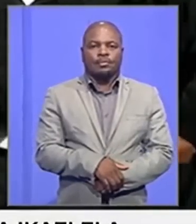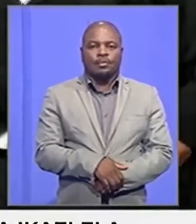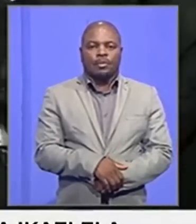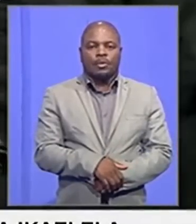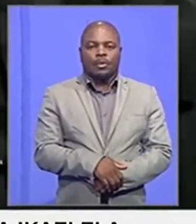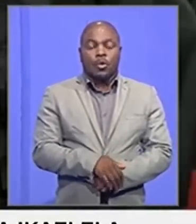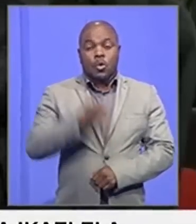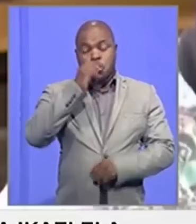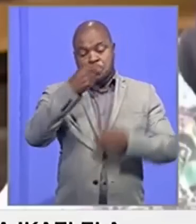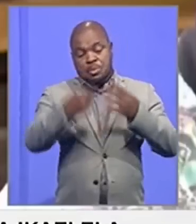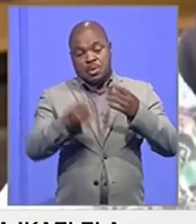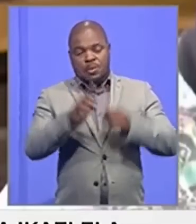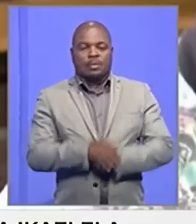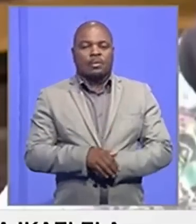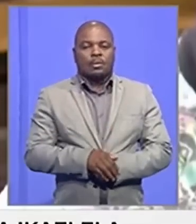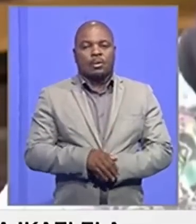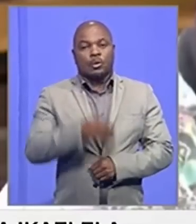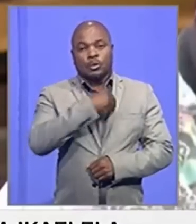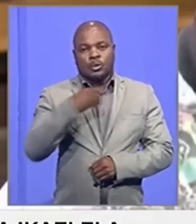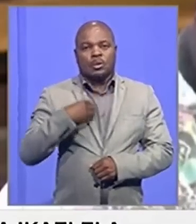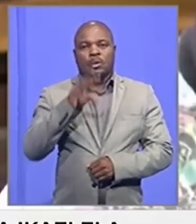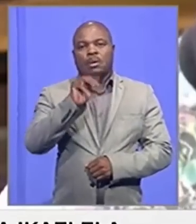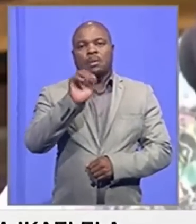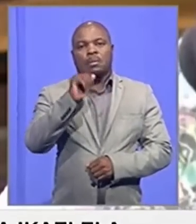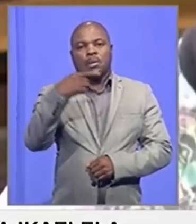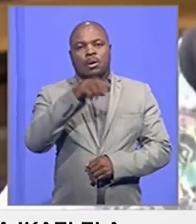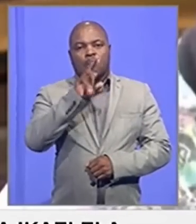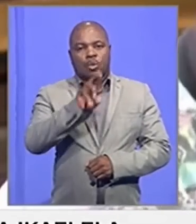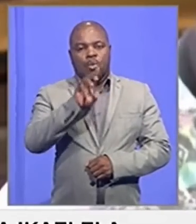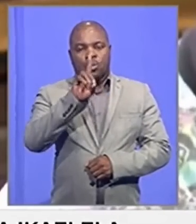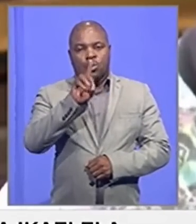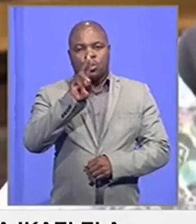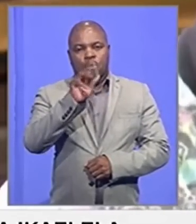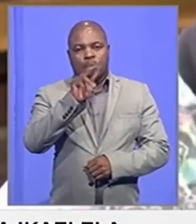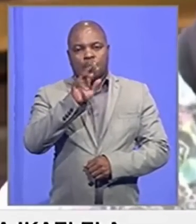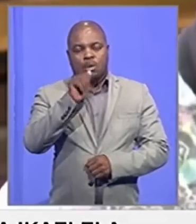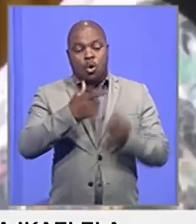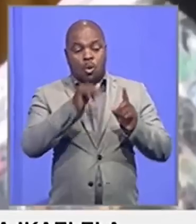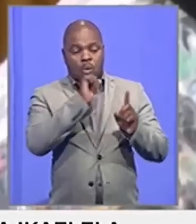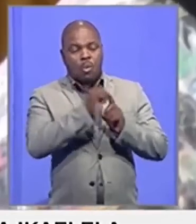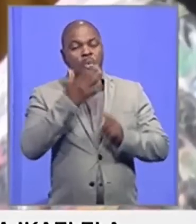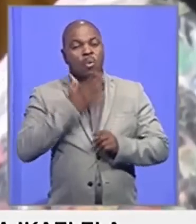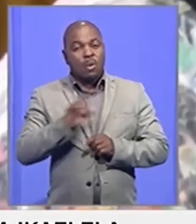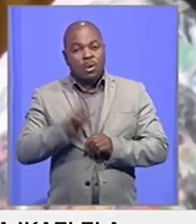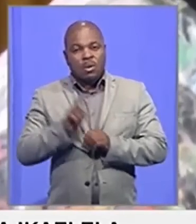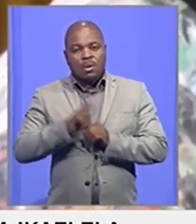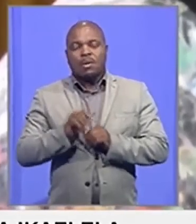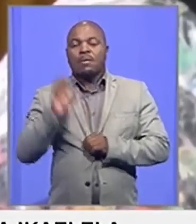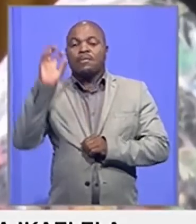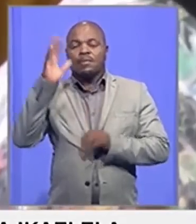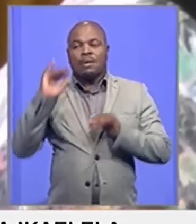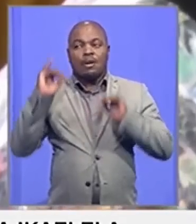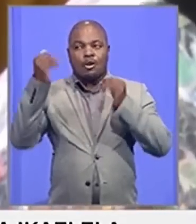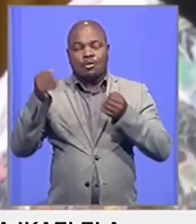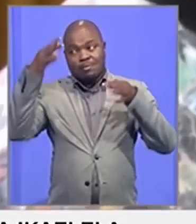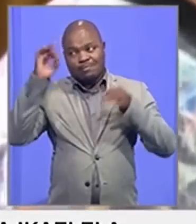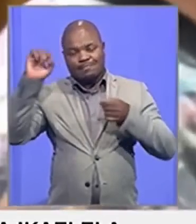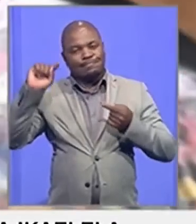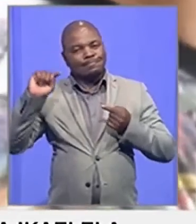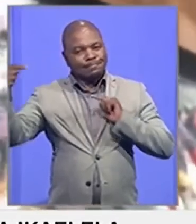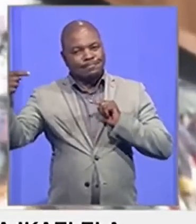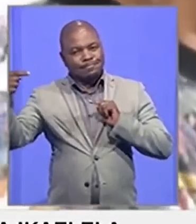Mo kgasong eno re utlwa fa babueledi ba gangakanang Ditaba ba re ba ikaelela go gwetla katlholo ya kgotlatshekelo kgolo ya Free State.